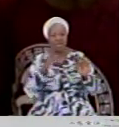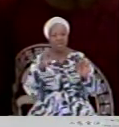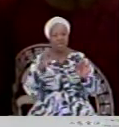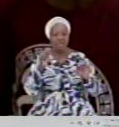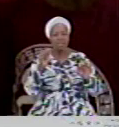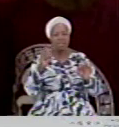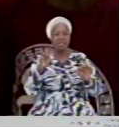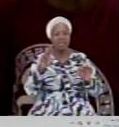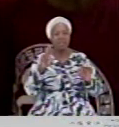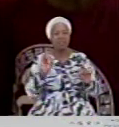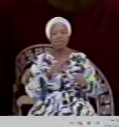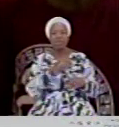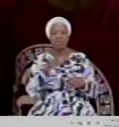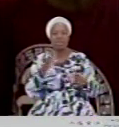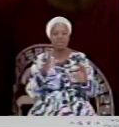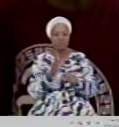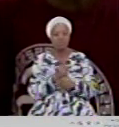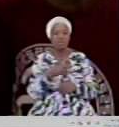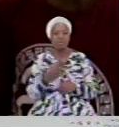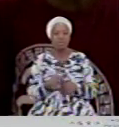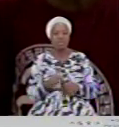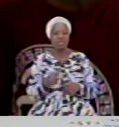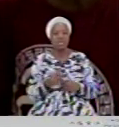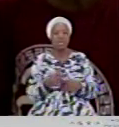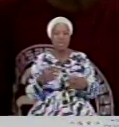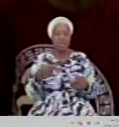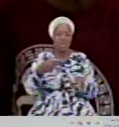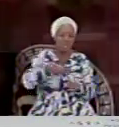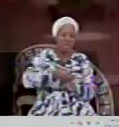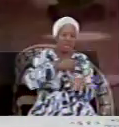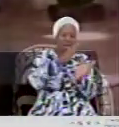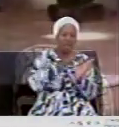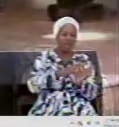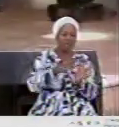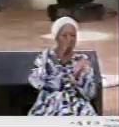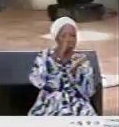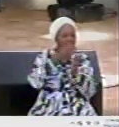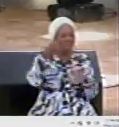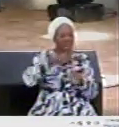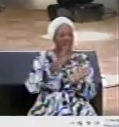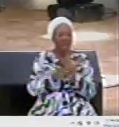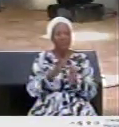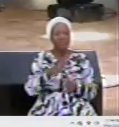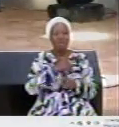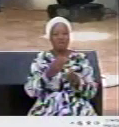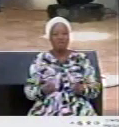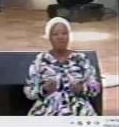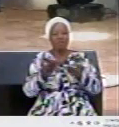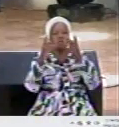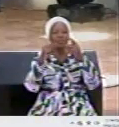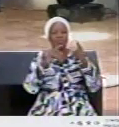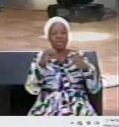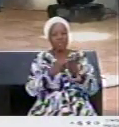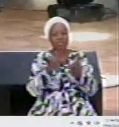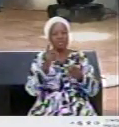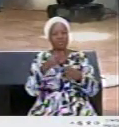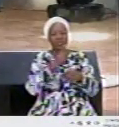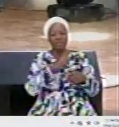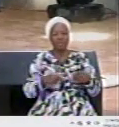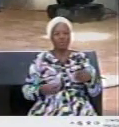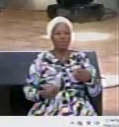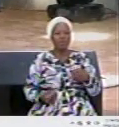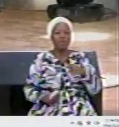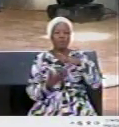and offered it for a burnt offering, holy unto the Lord. And Samuel